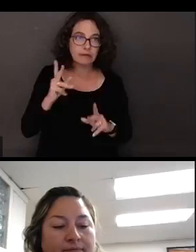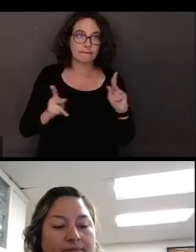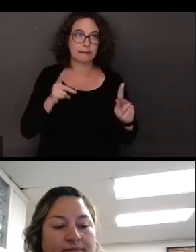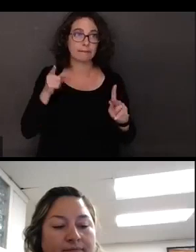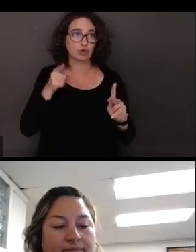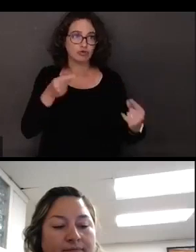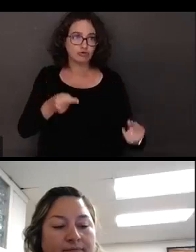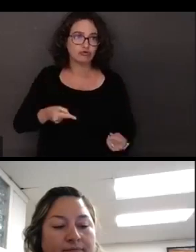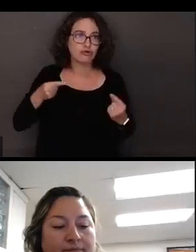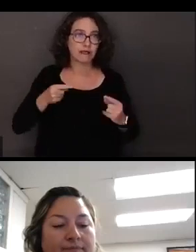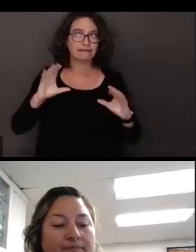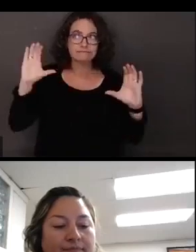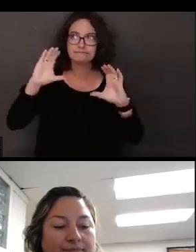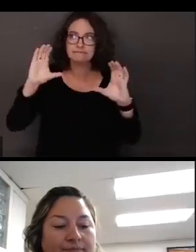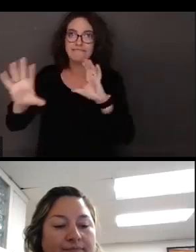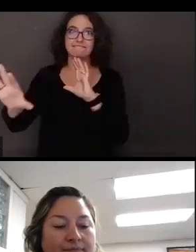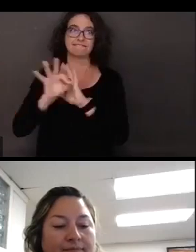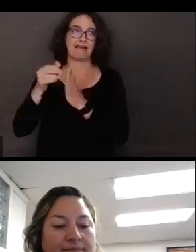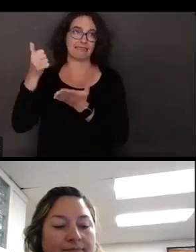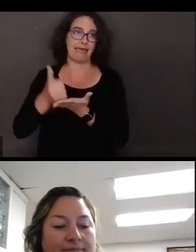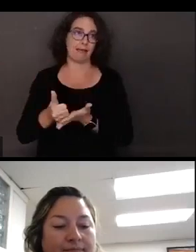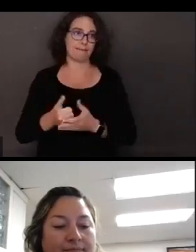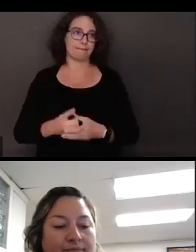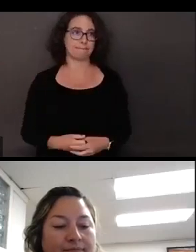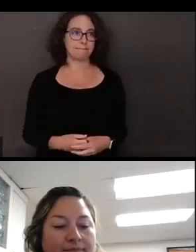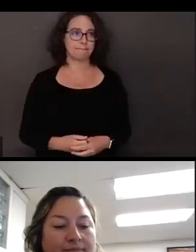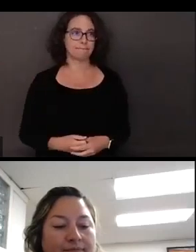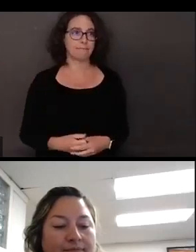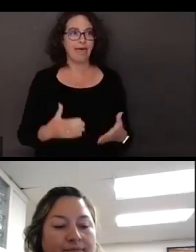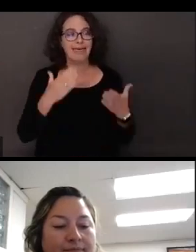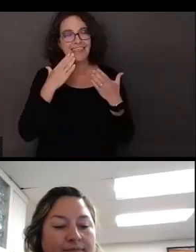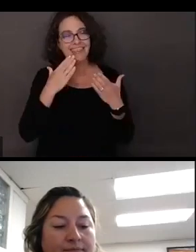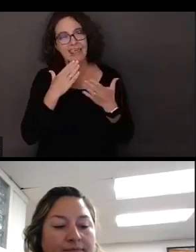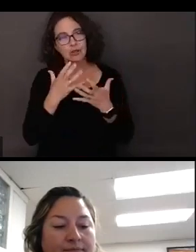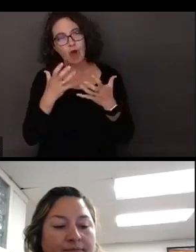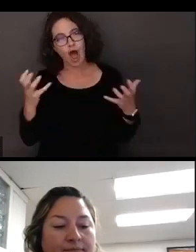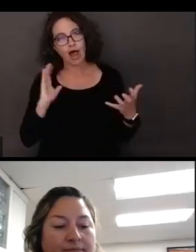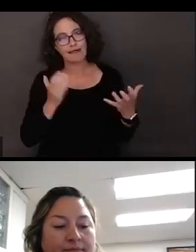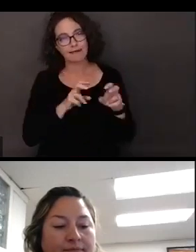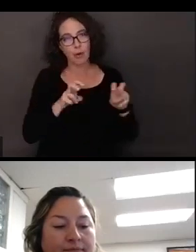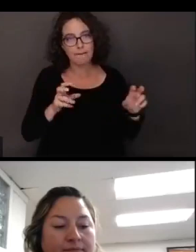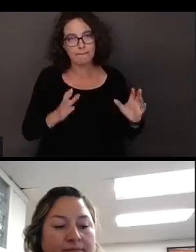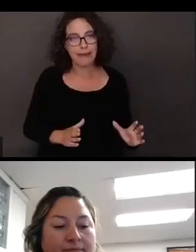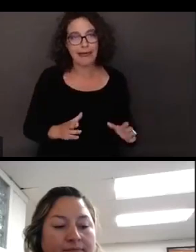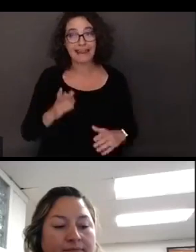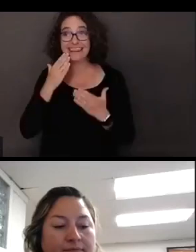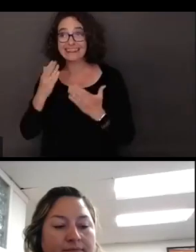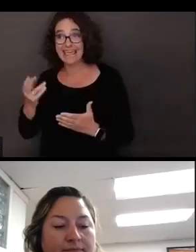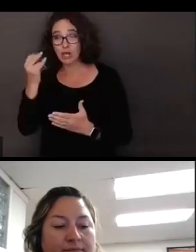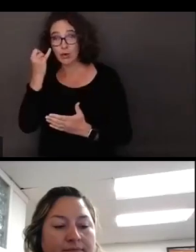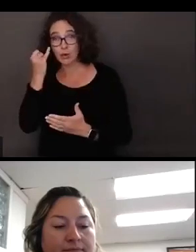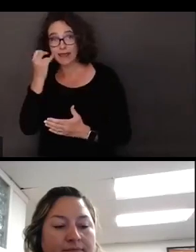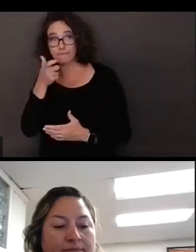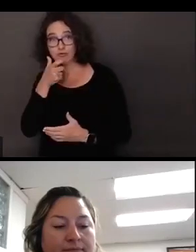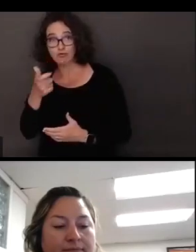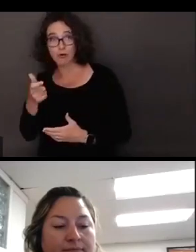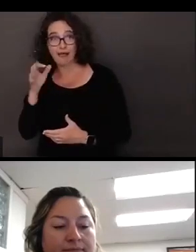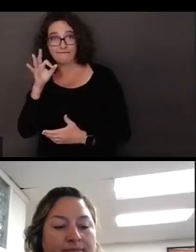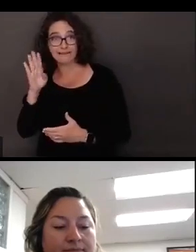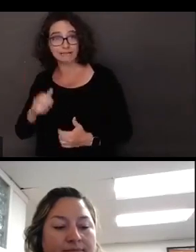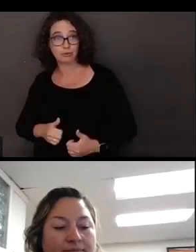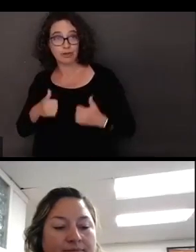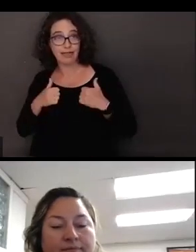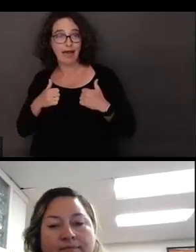the help that you need. So again, thank you all so much to all of our panelists. Thank you to all of you who've watched us on Facebook Live. And we